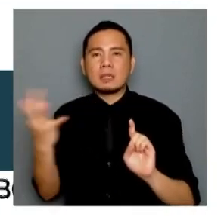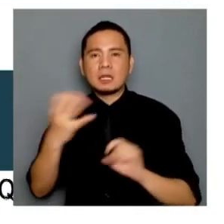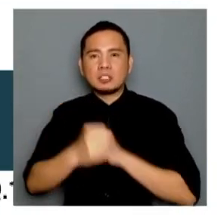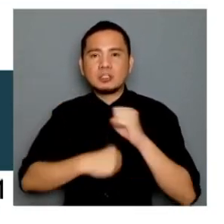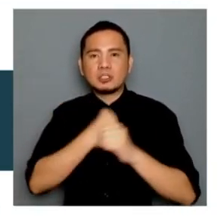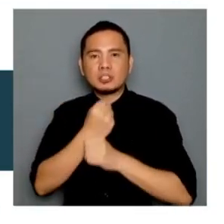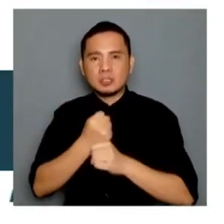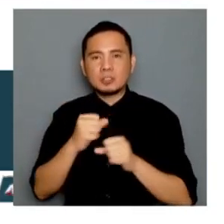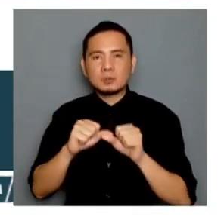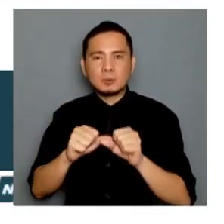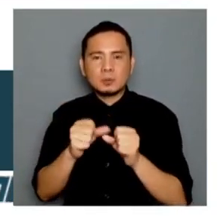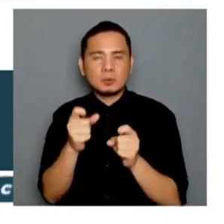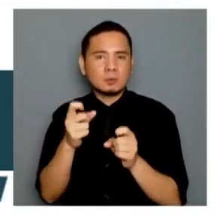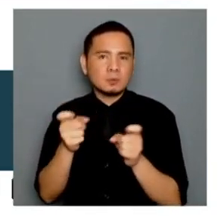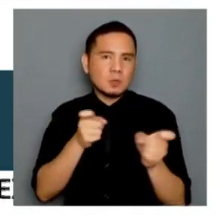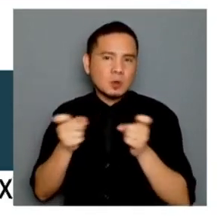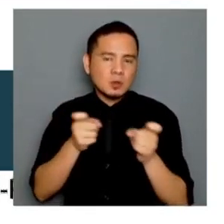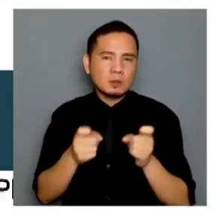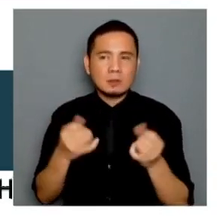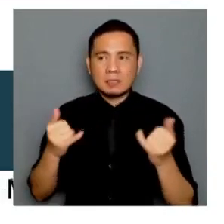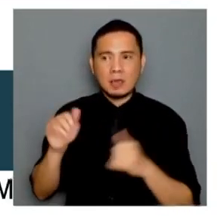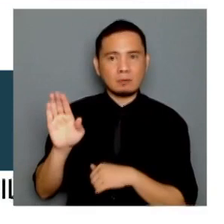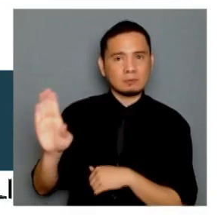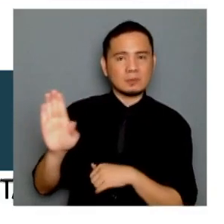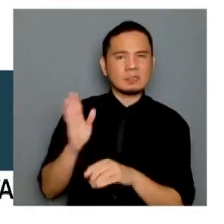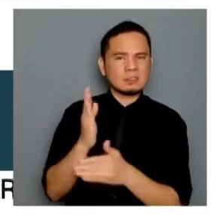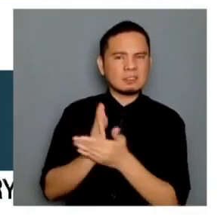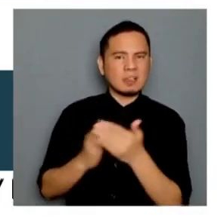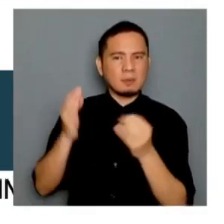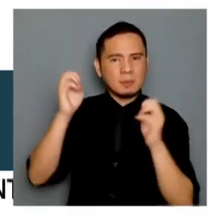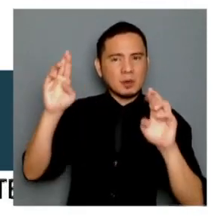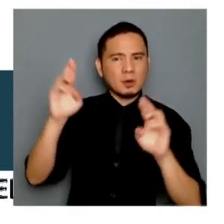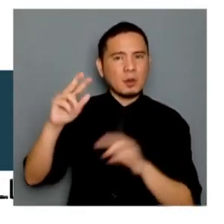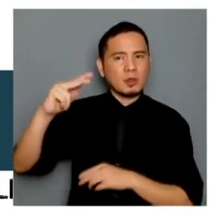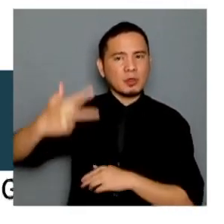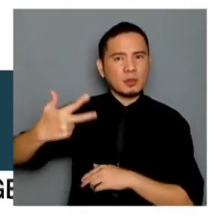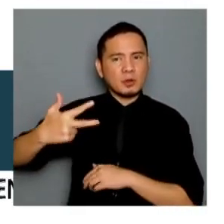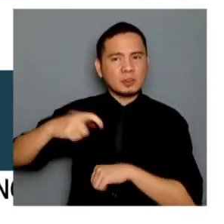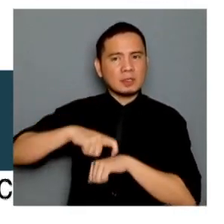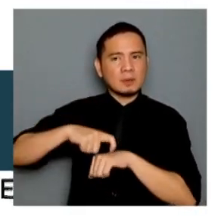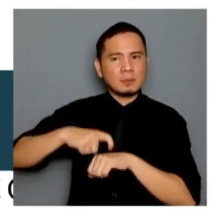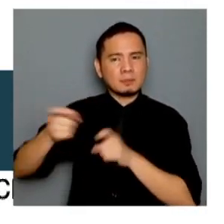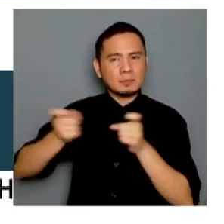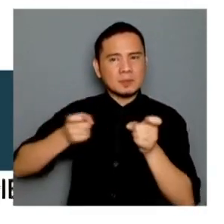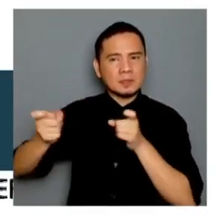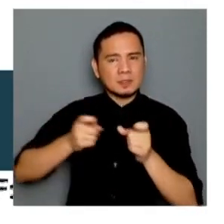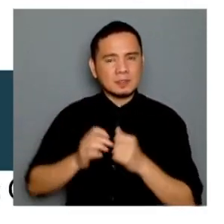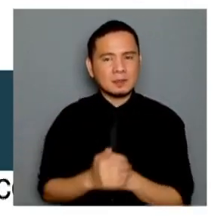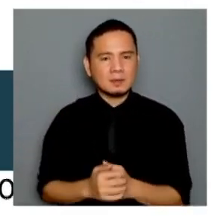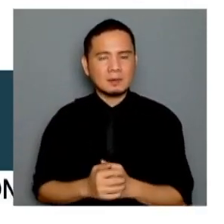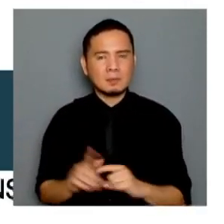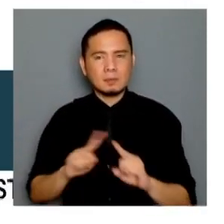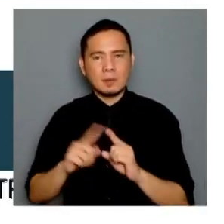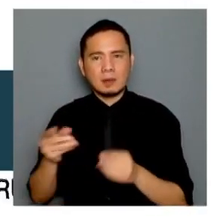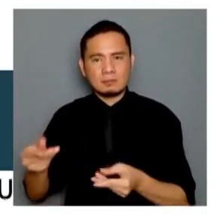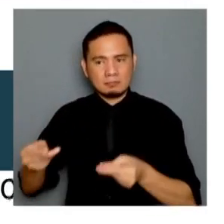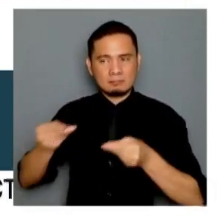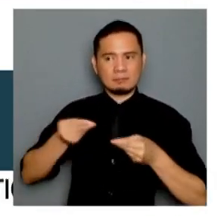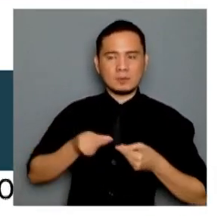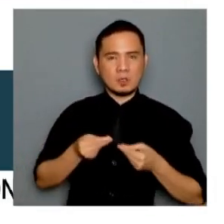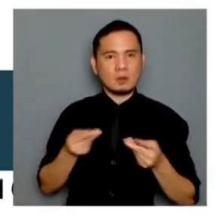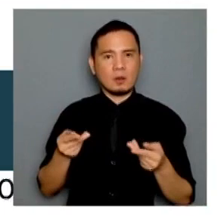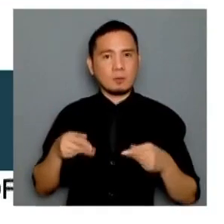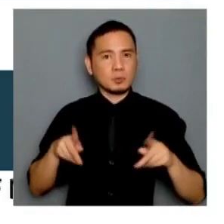are five mayors that are in the third term now, but I was given the opportunity. They trusted this